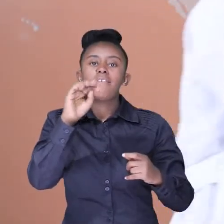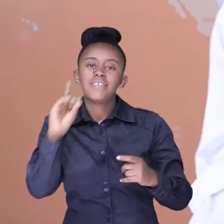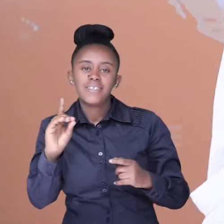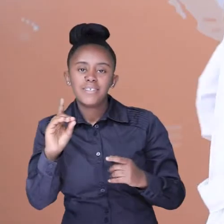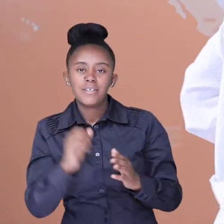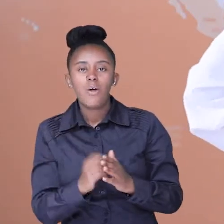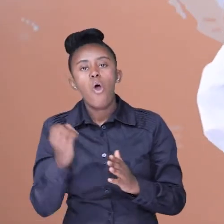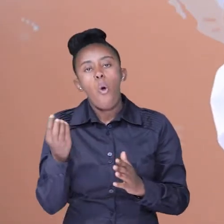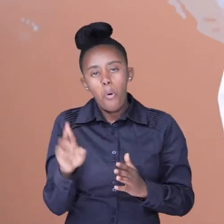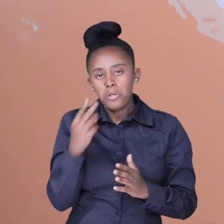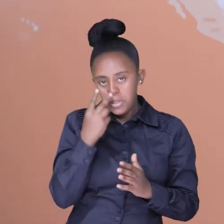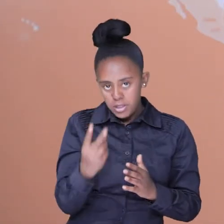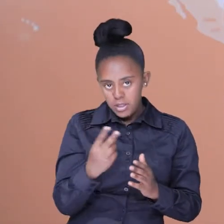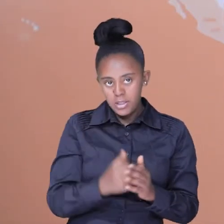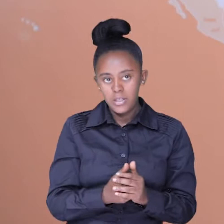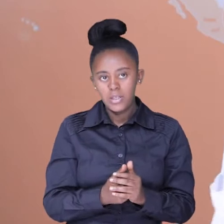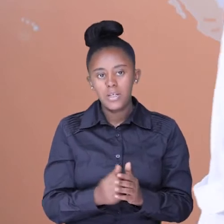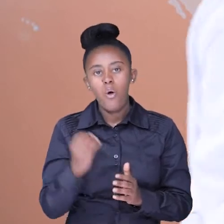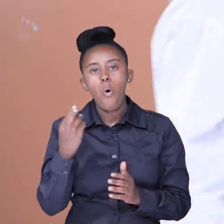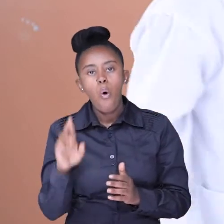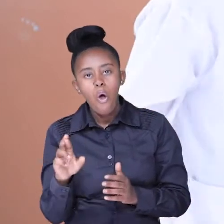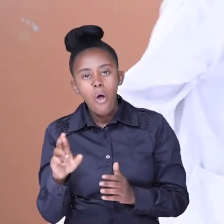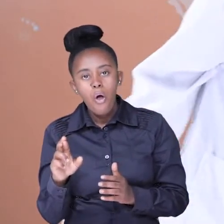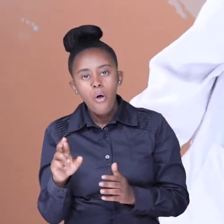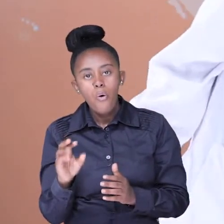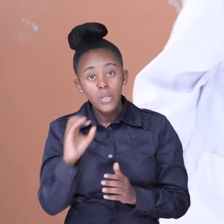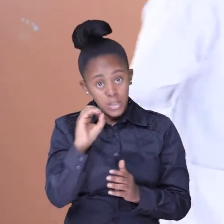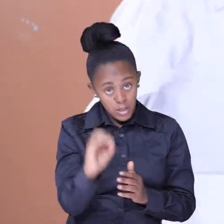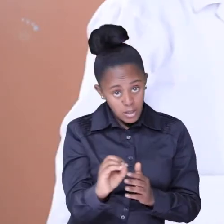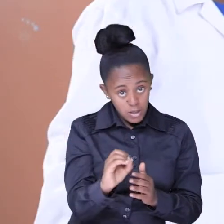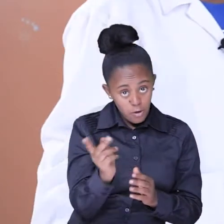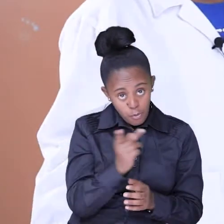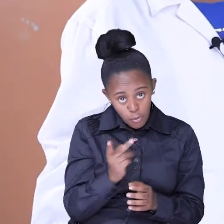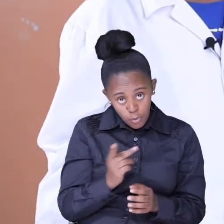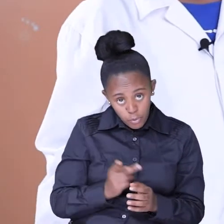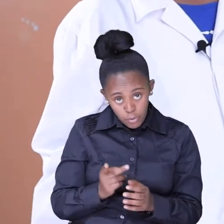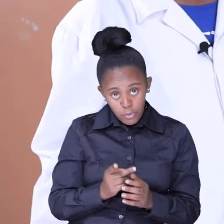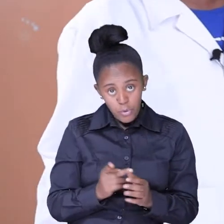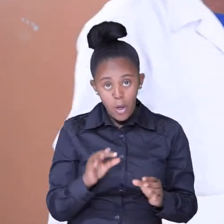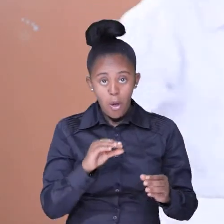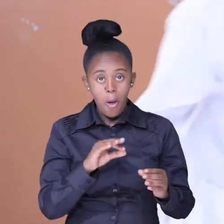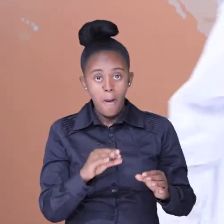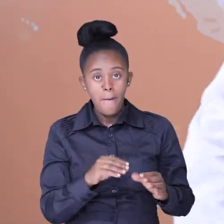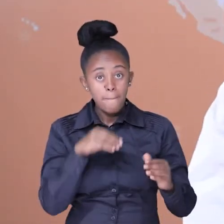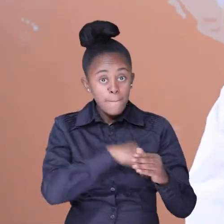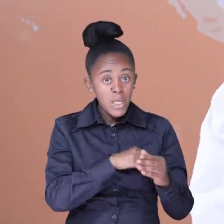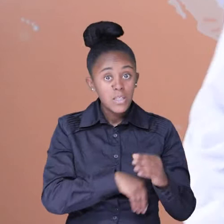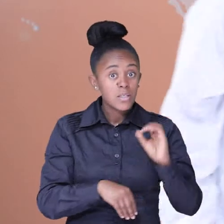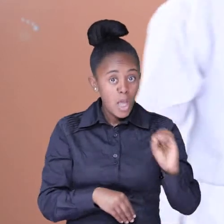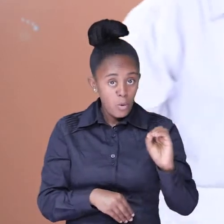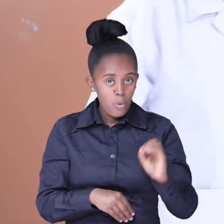Look OR gate. OR gate is 0 if both of input is 0, unless it is